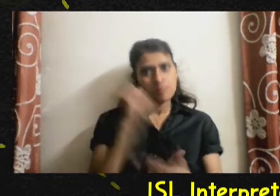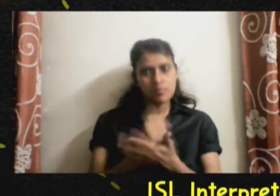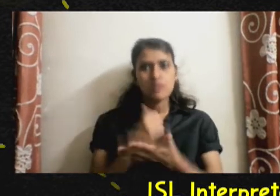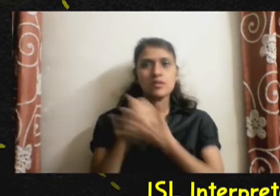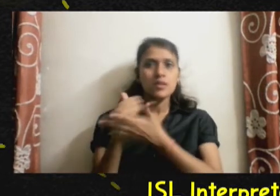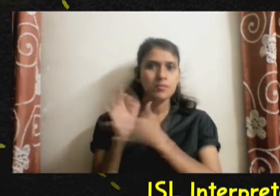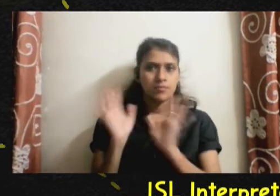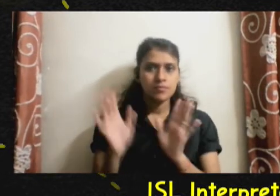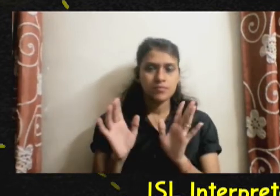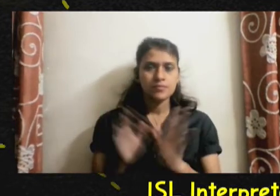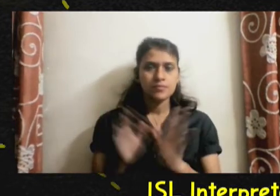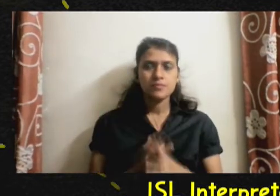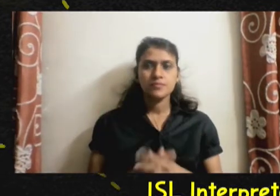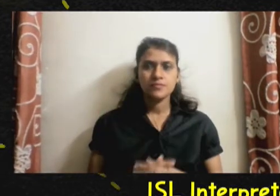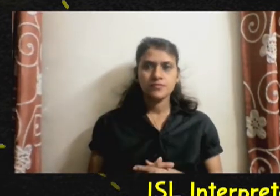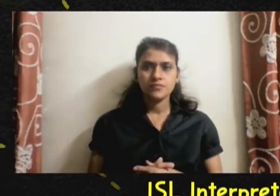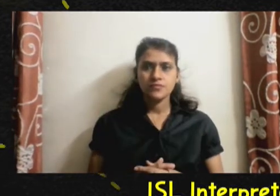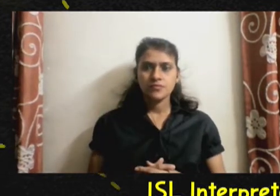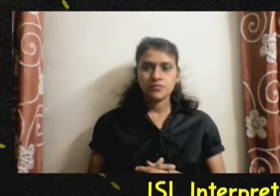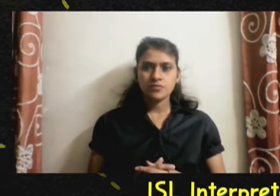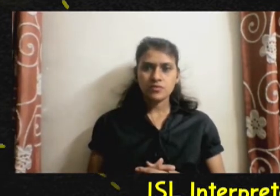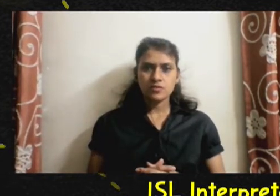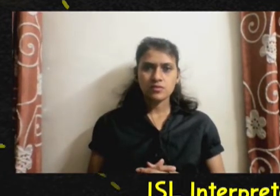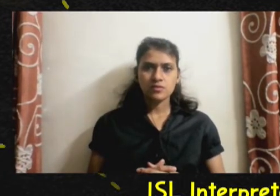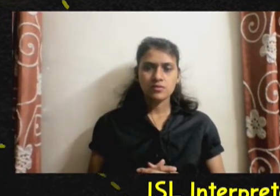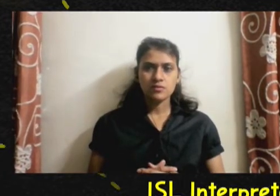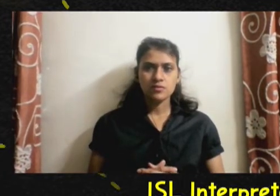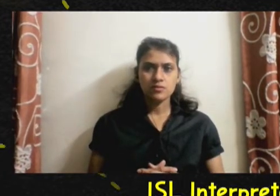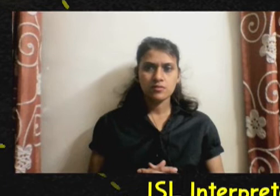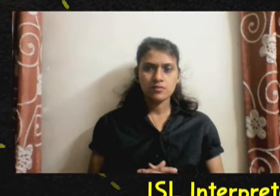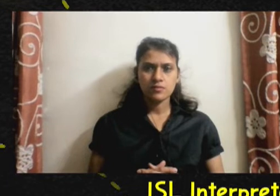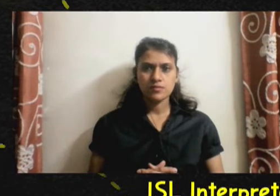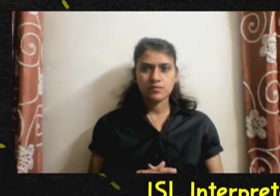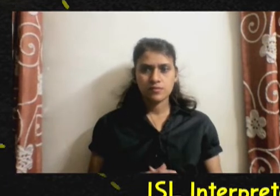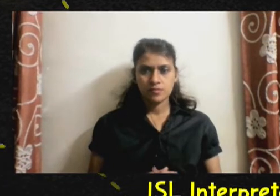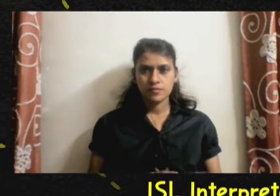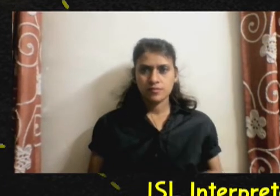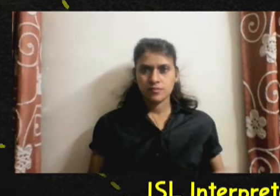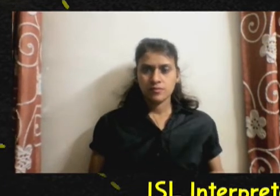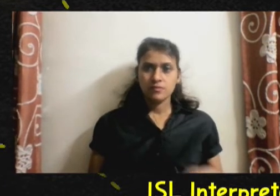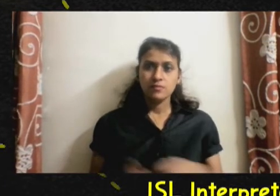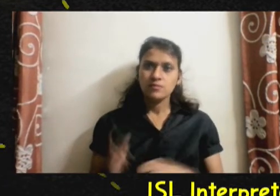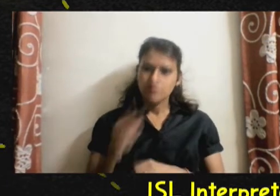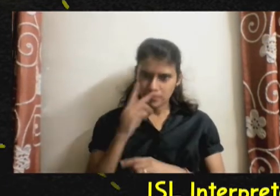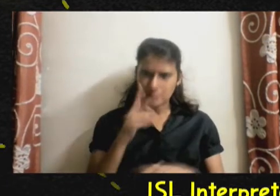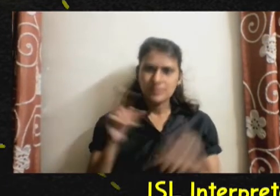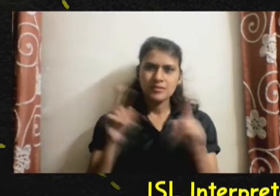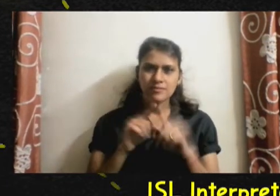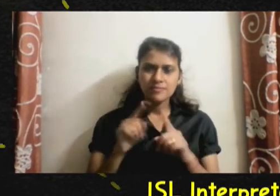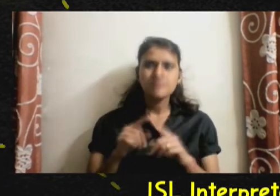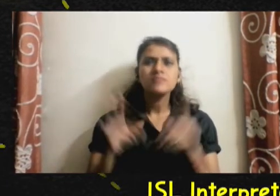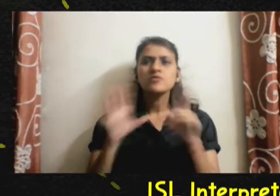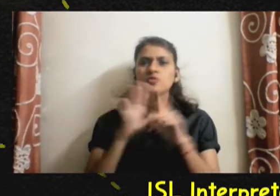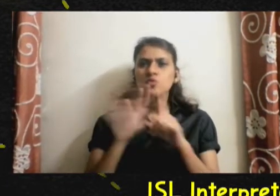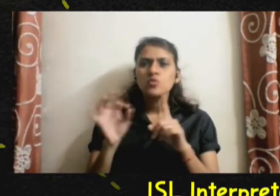be offered to them again. And so I think in yielding, even though it was tech, by giving up this thing